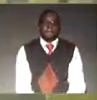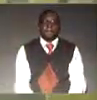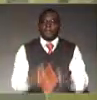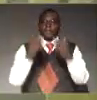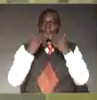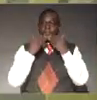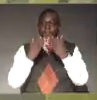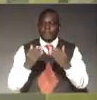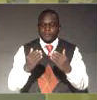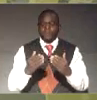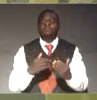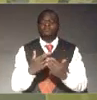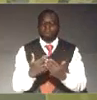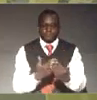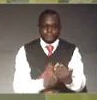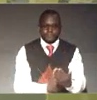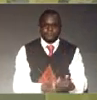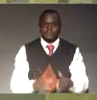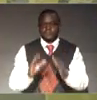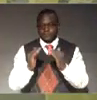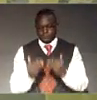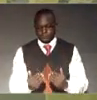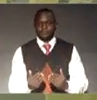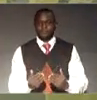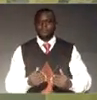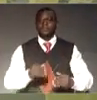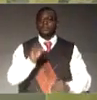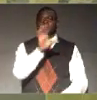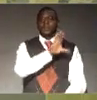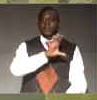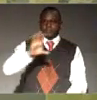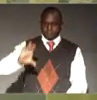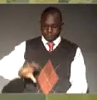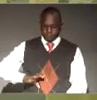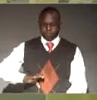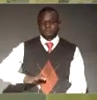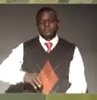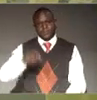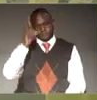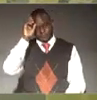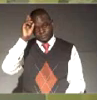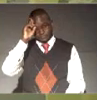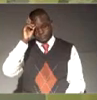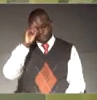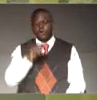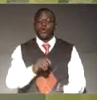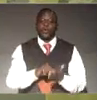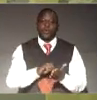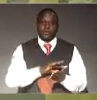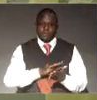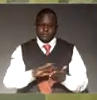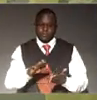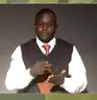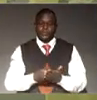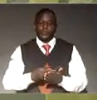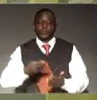Thanks, Buole, for that report there. Meanwhile, today, Christendom meets to commemorate the notion of Holy Thursday. Now, the day